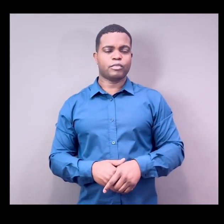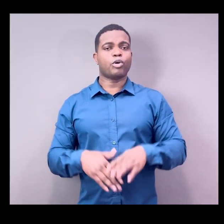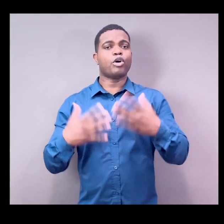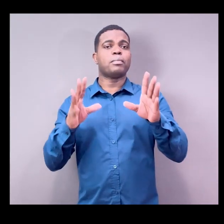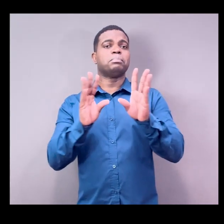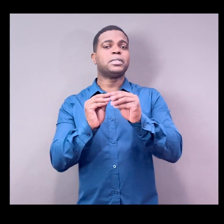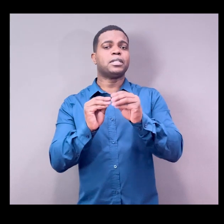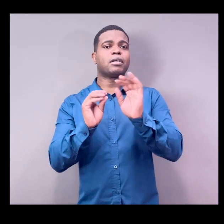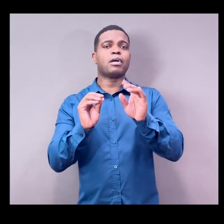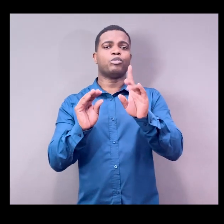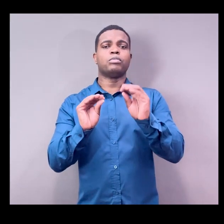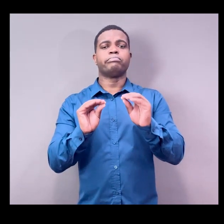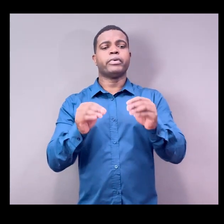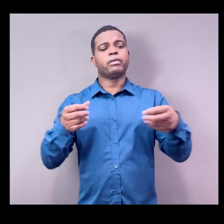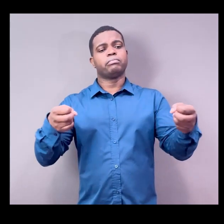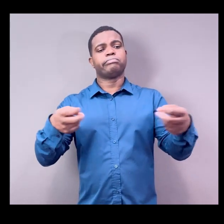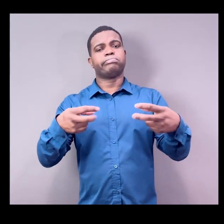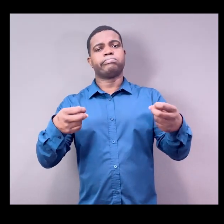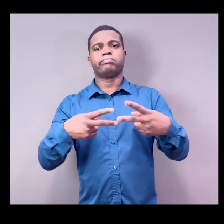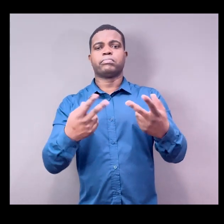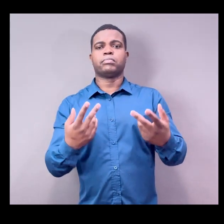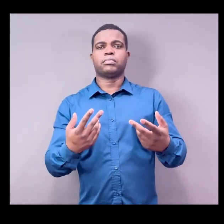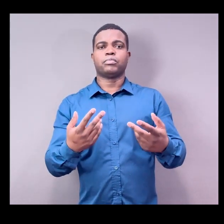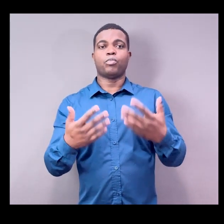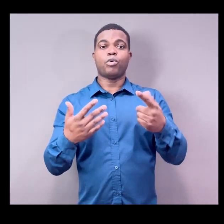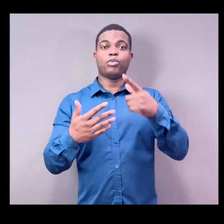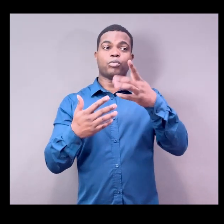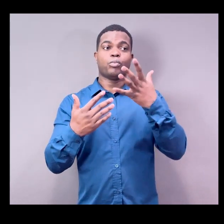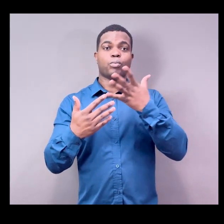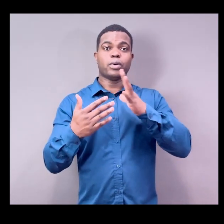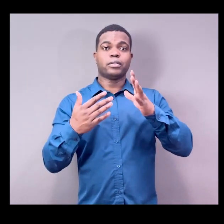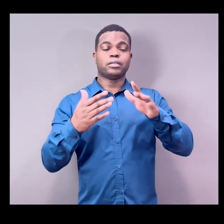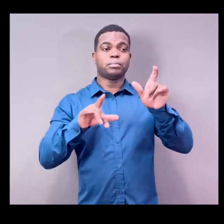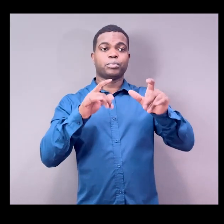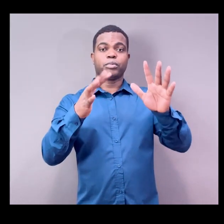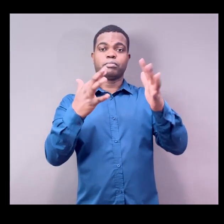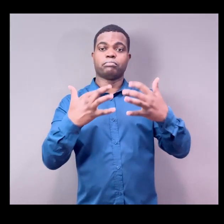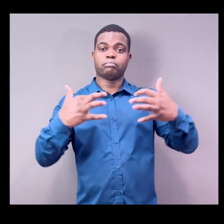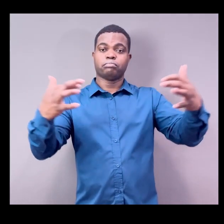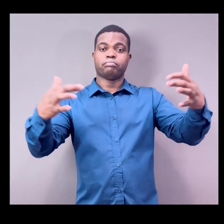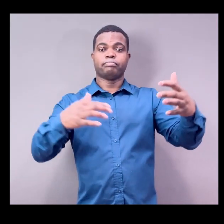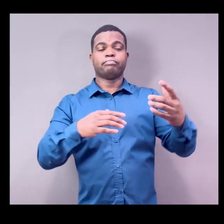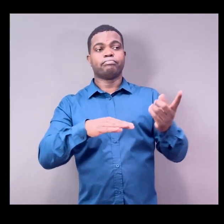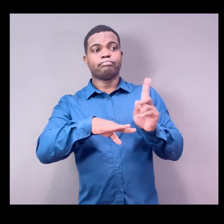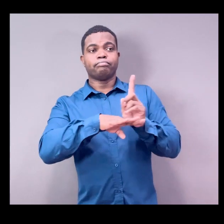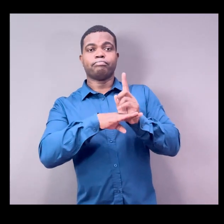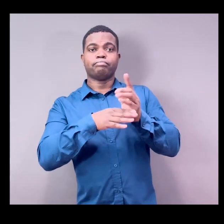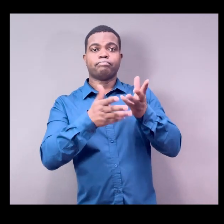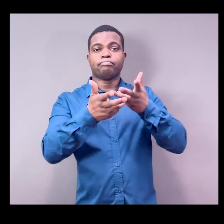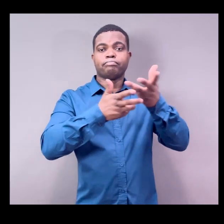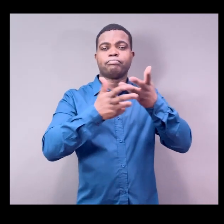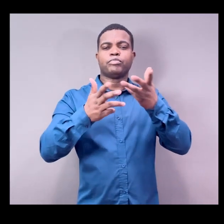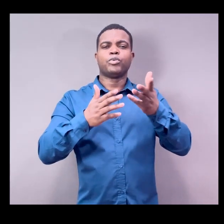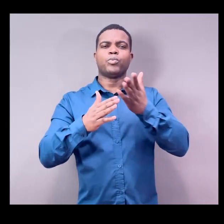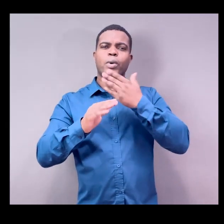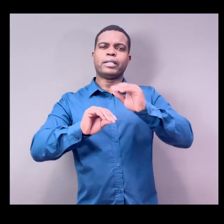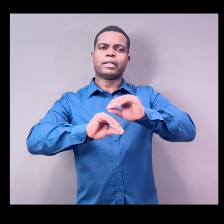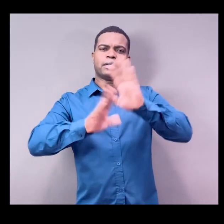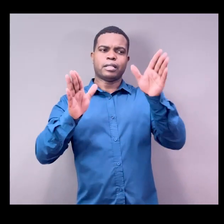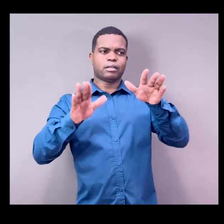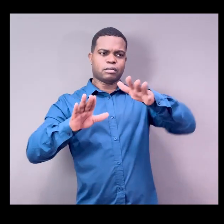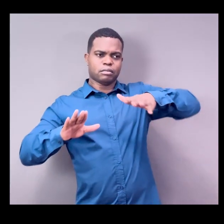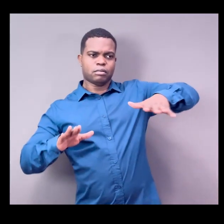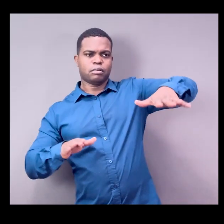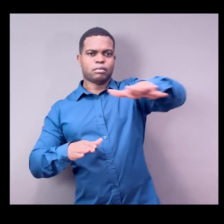meeting. If you are using a town hall, you need to make sure that it is accessible for people that are